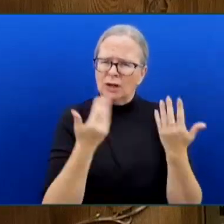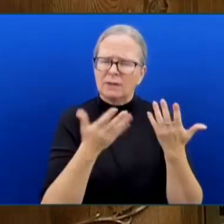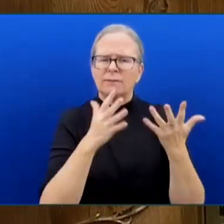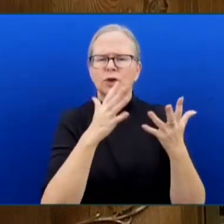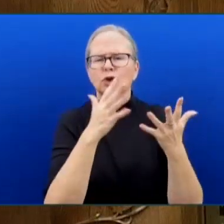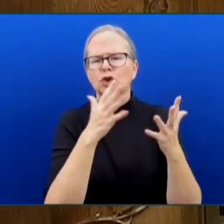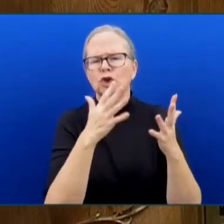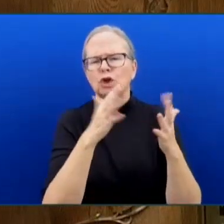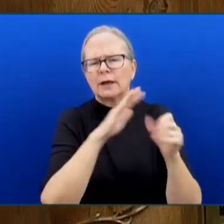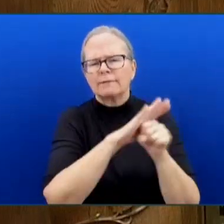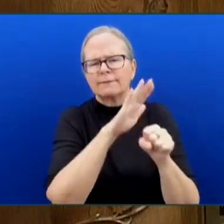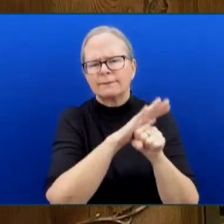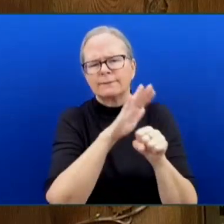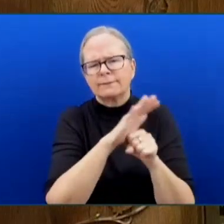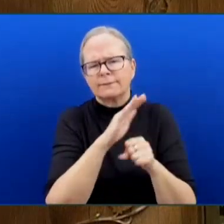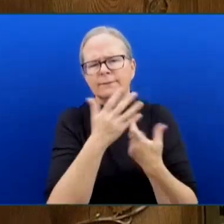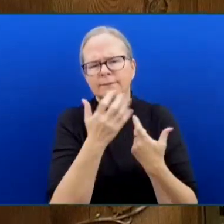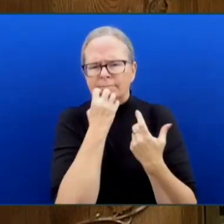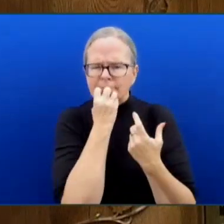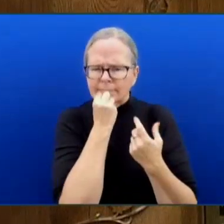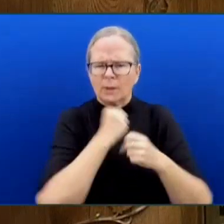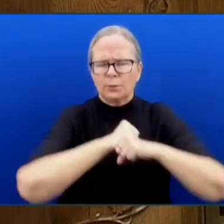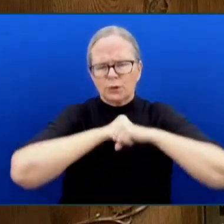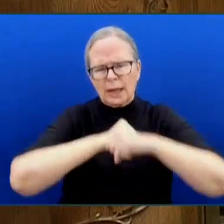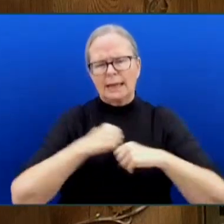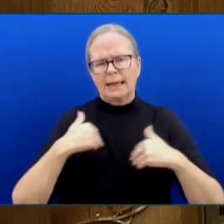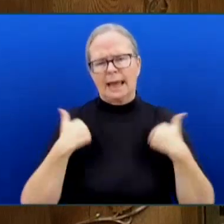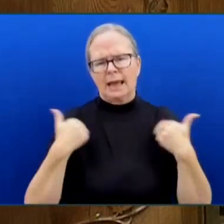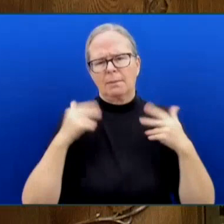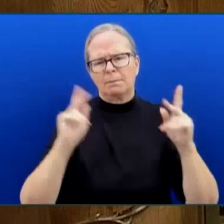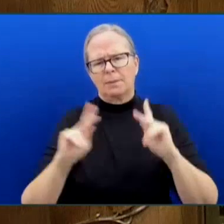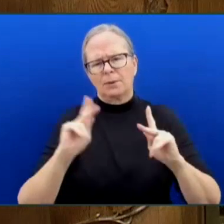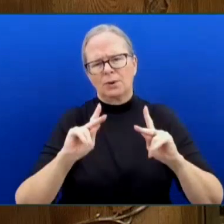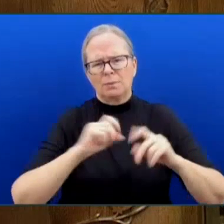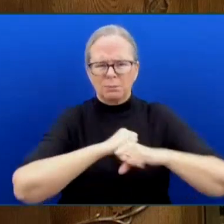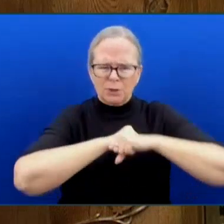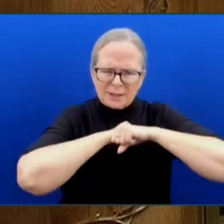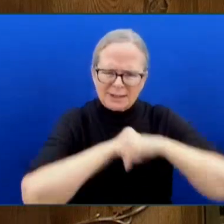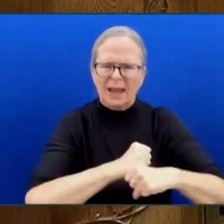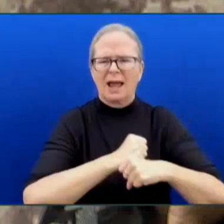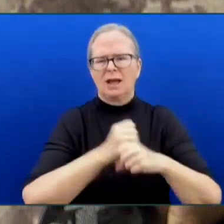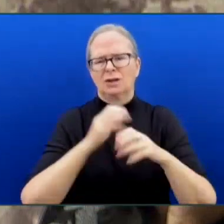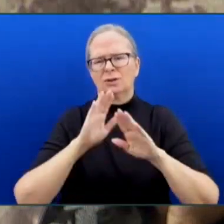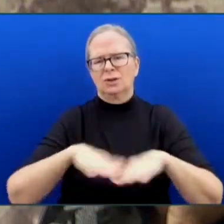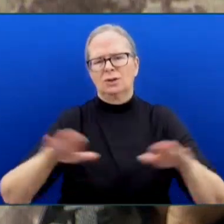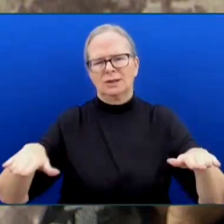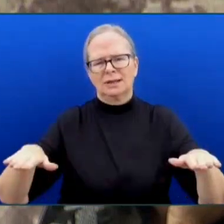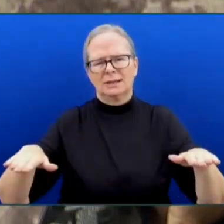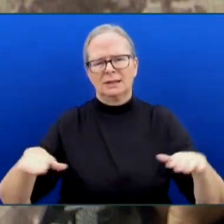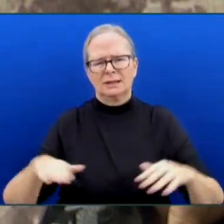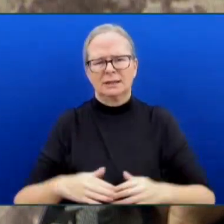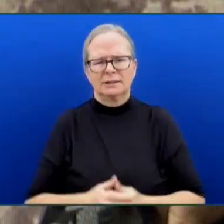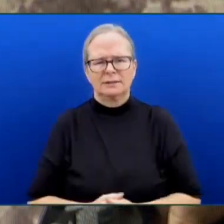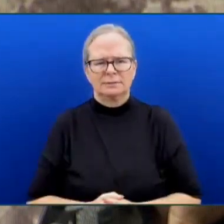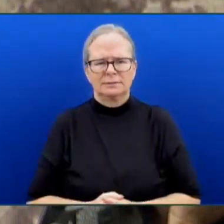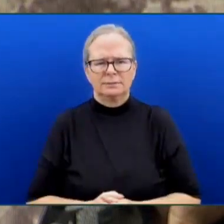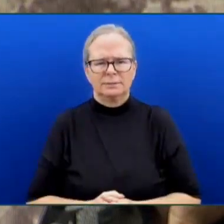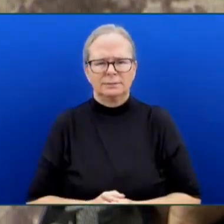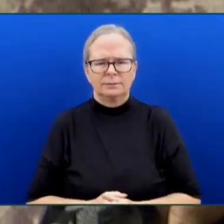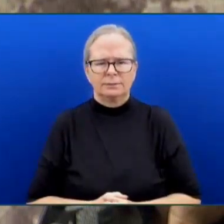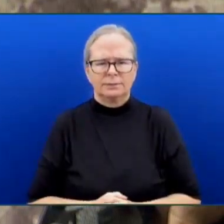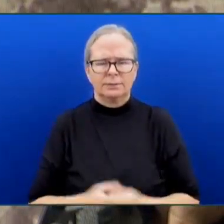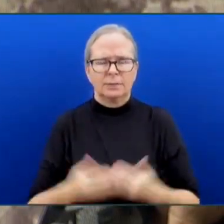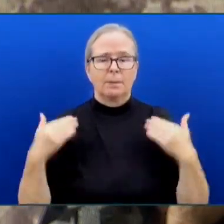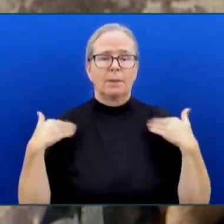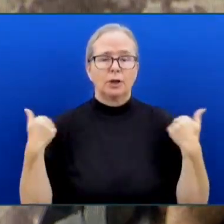Minister of Children and Family Development. Thank you very much, Honourable Speaker, and thank you to the member for the question. Again, as I